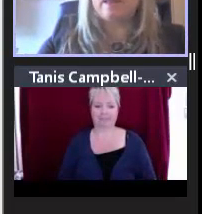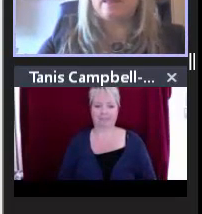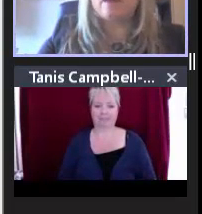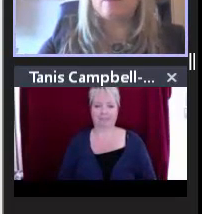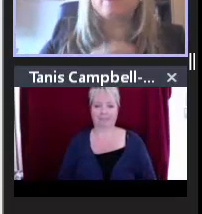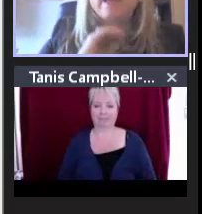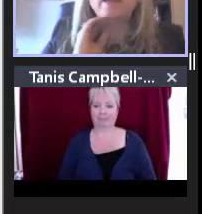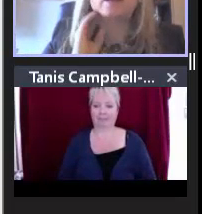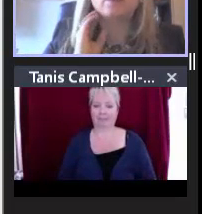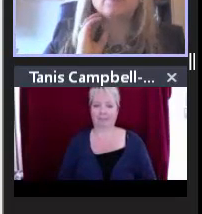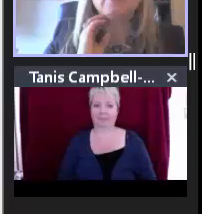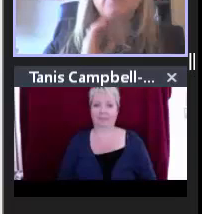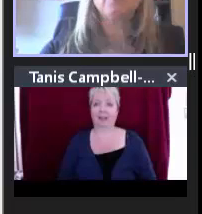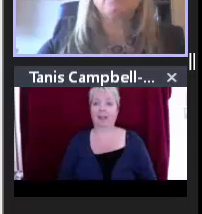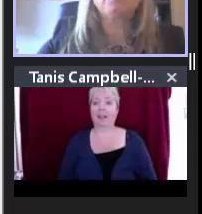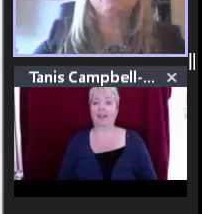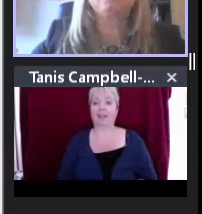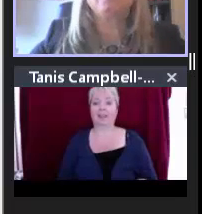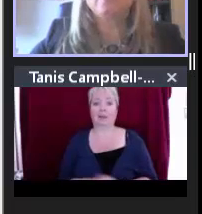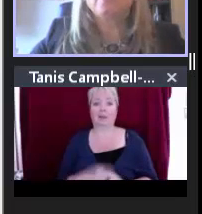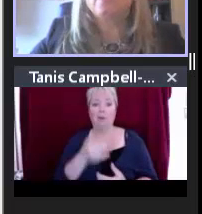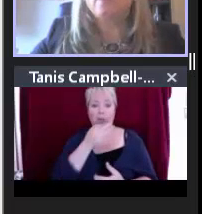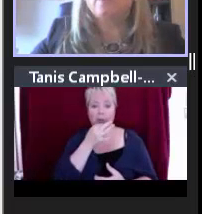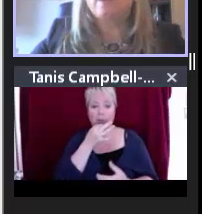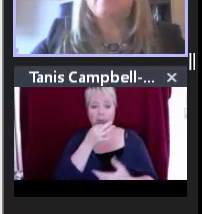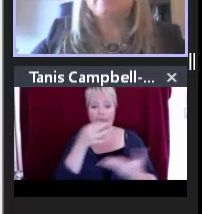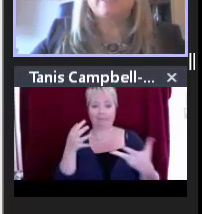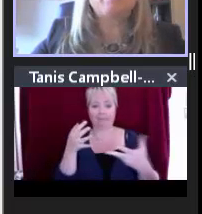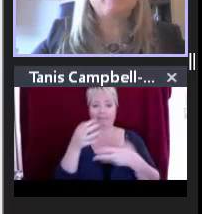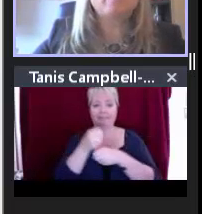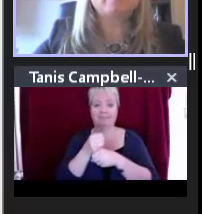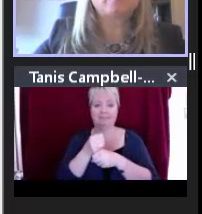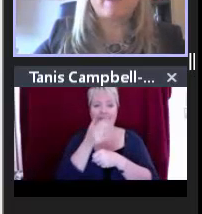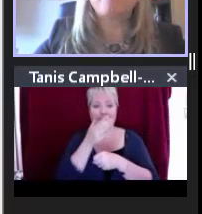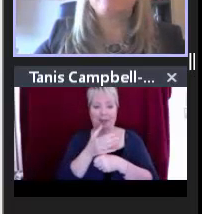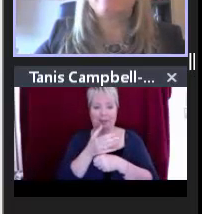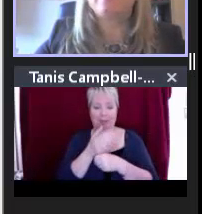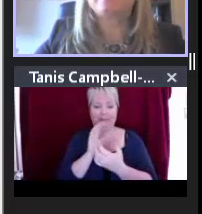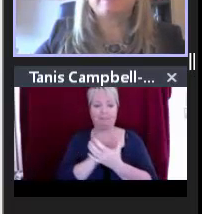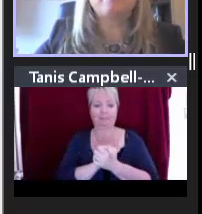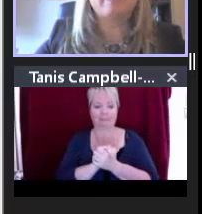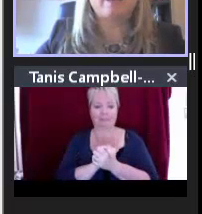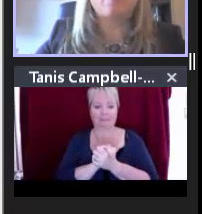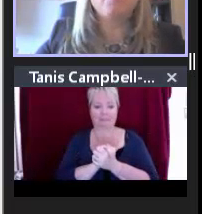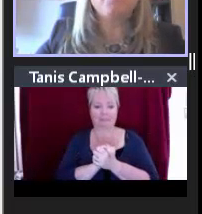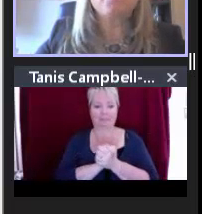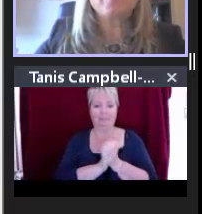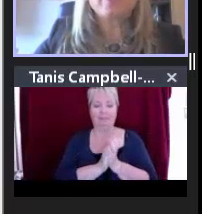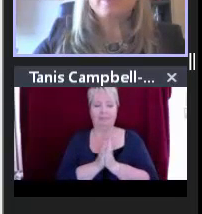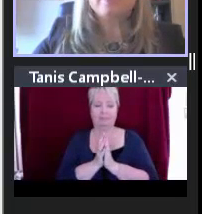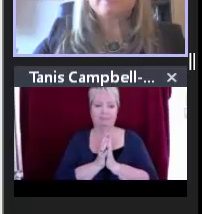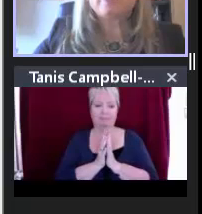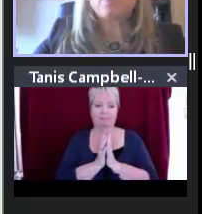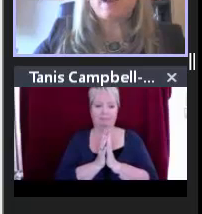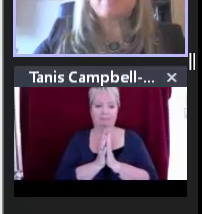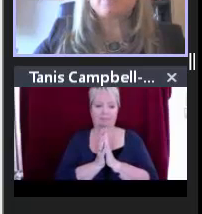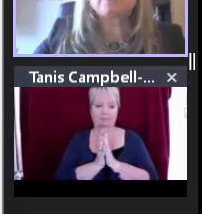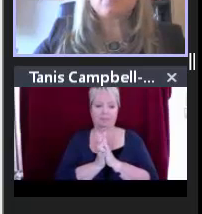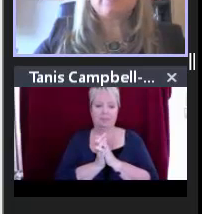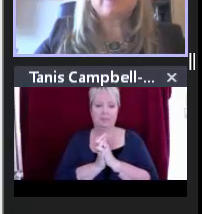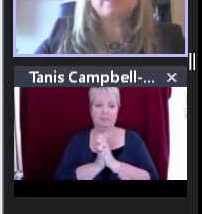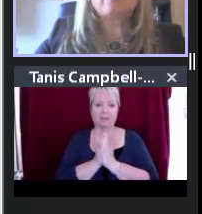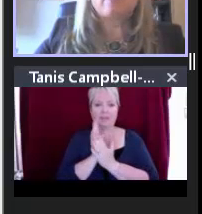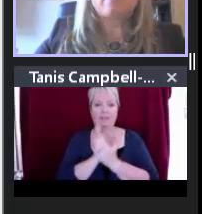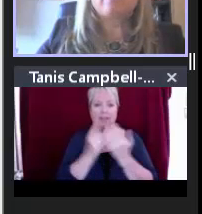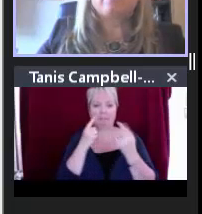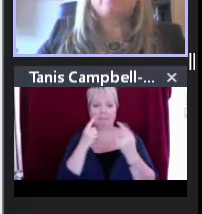So I think that we're getting close to the time when we want to start wrapping things up now. So I'm